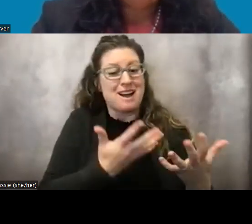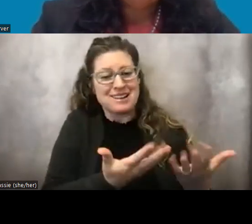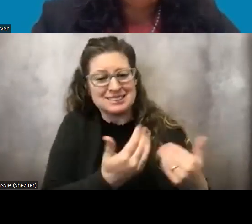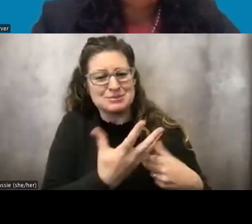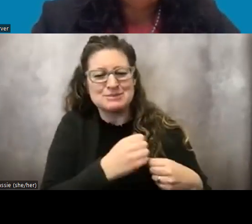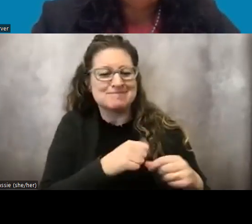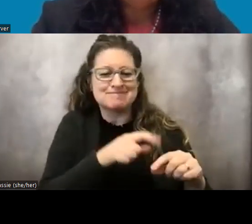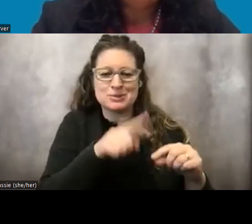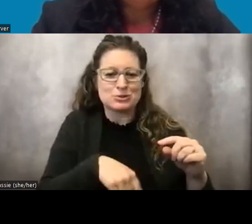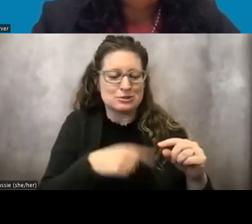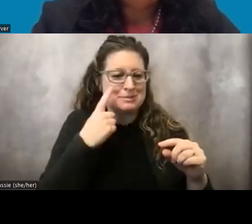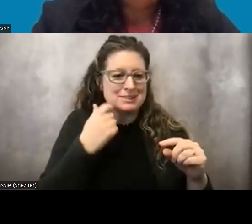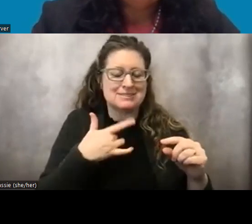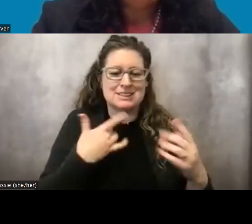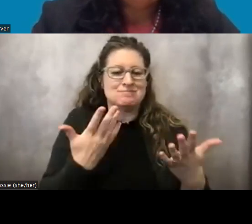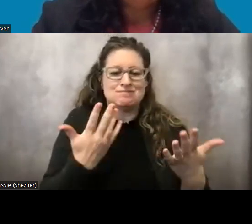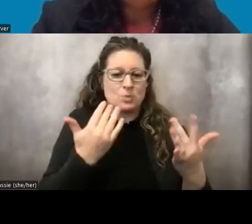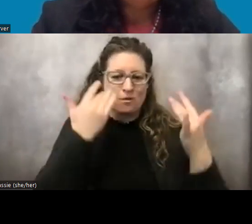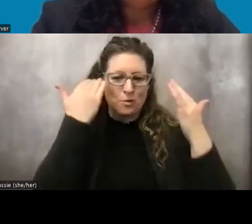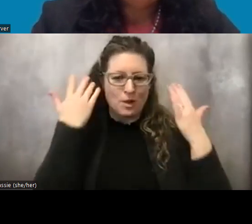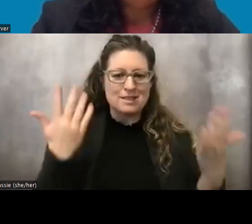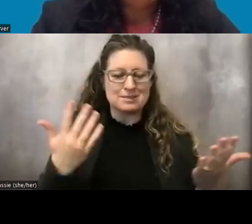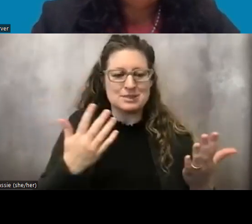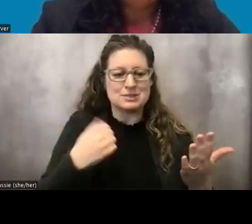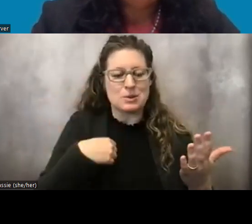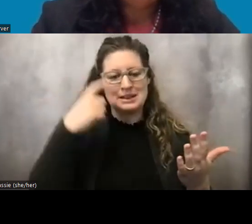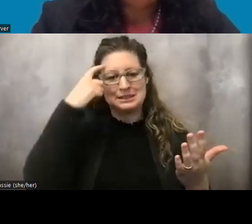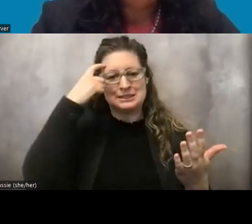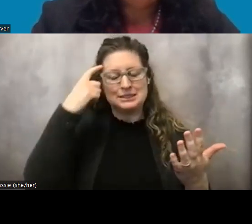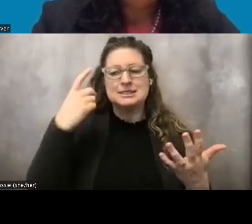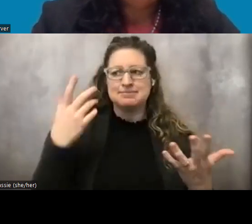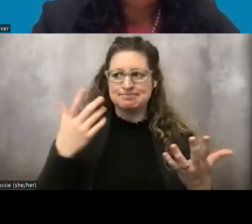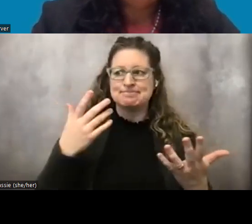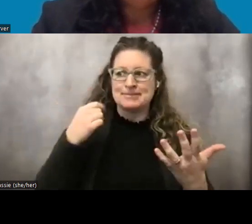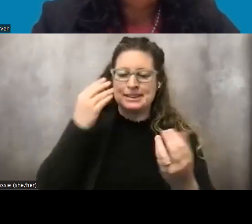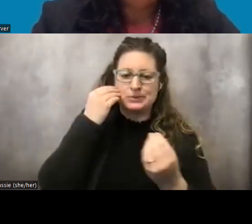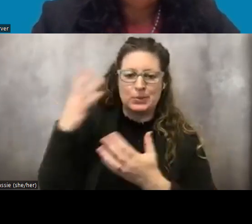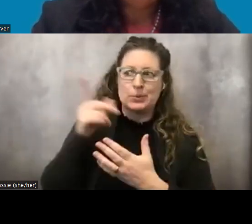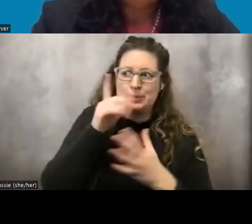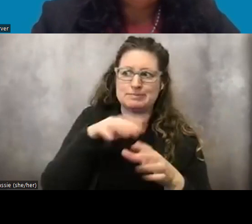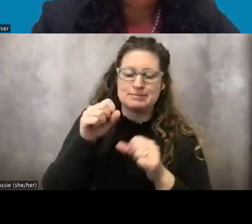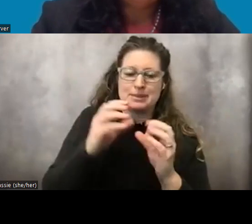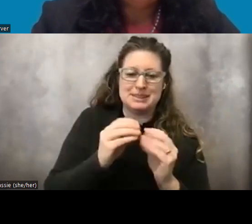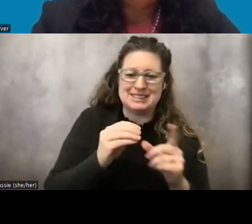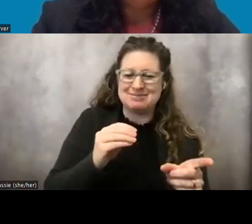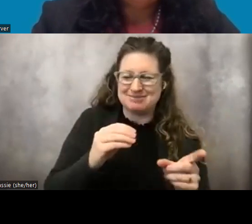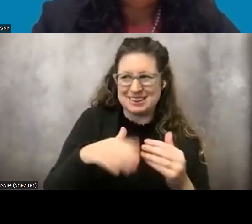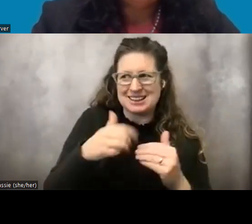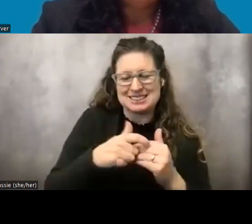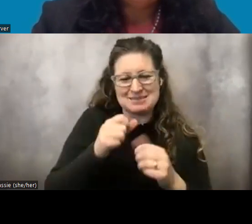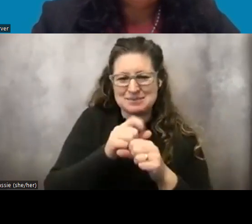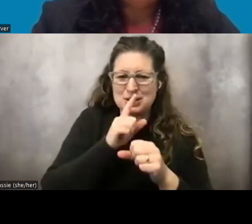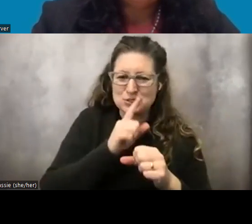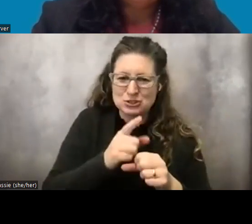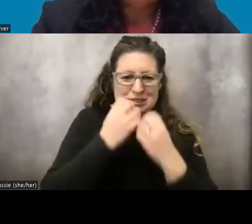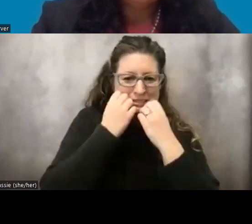question to the organizers, what are we going to do next time we get together to make sure that, these particular